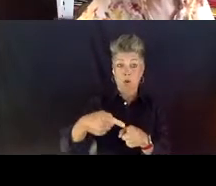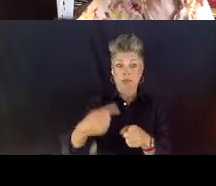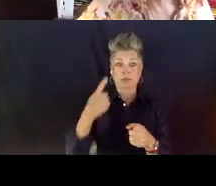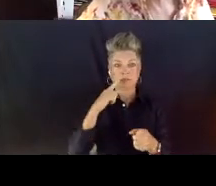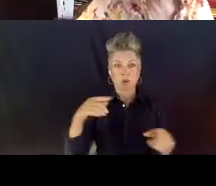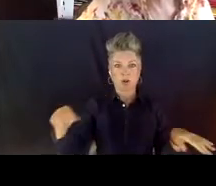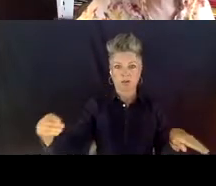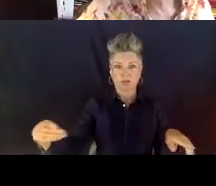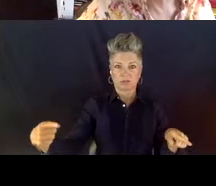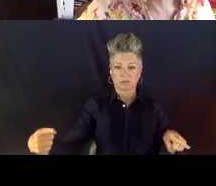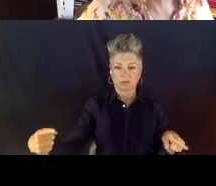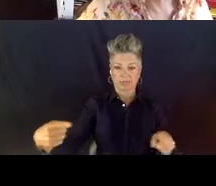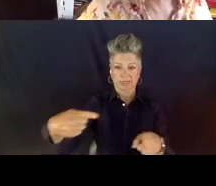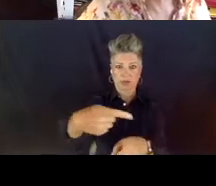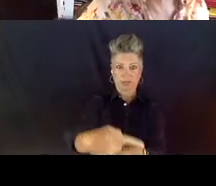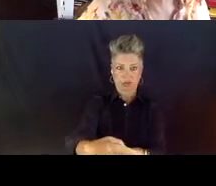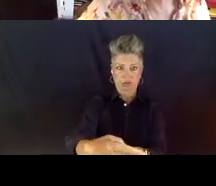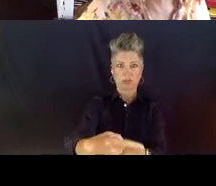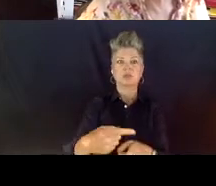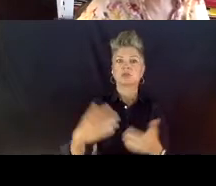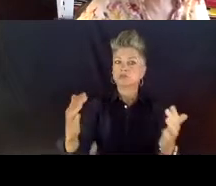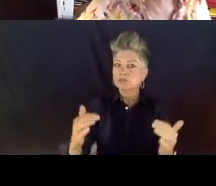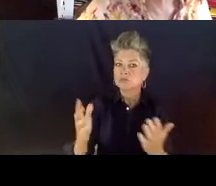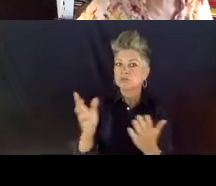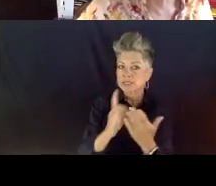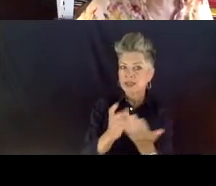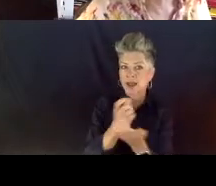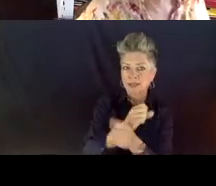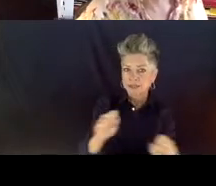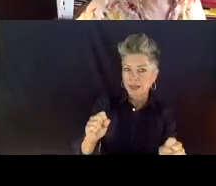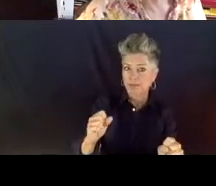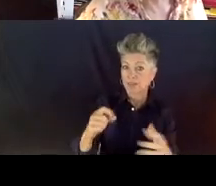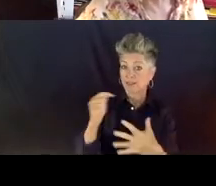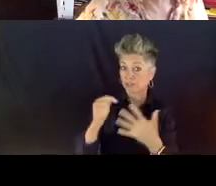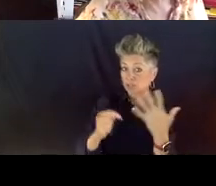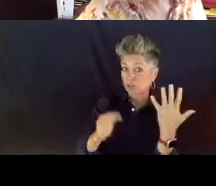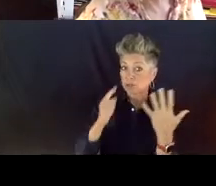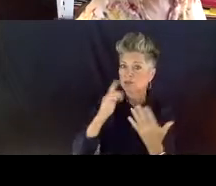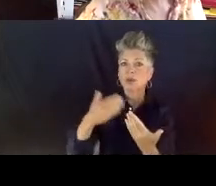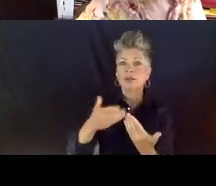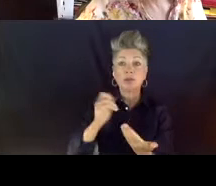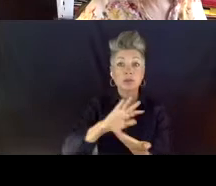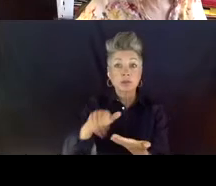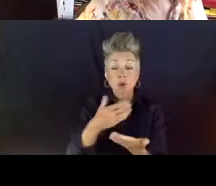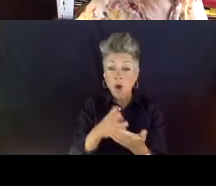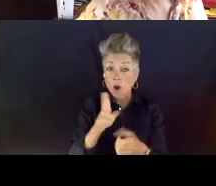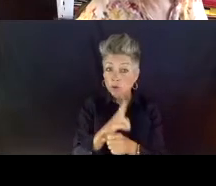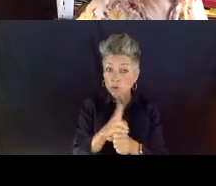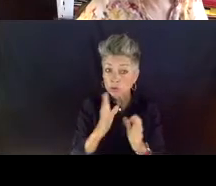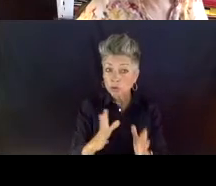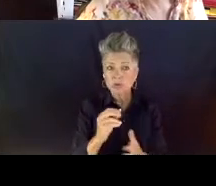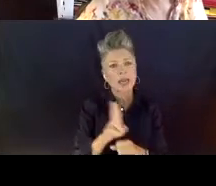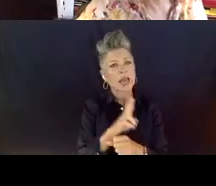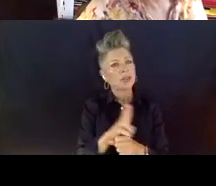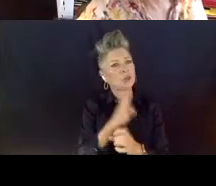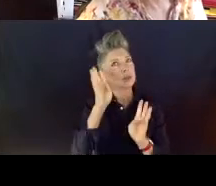really design safety features for the convenience of all users, and use possibly